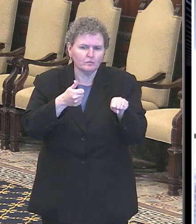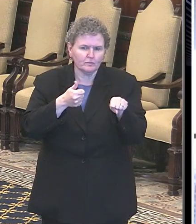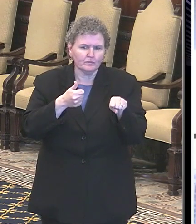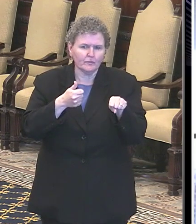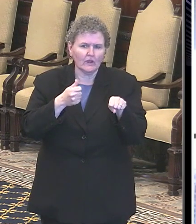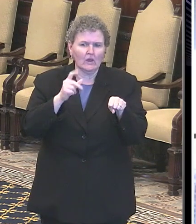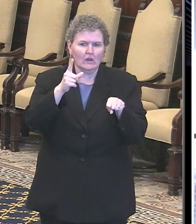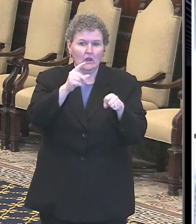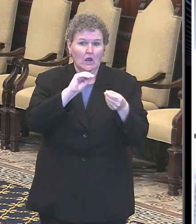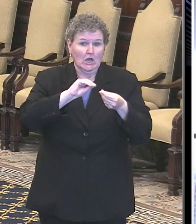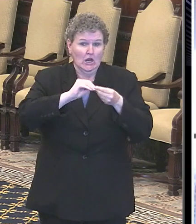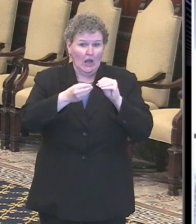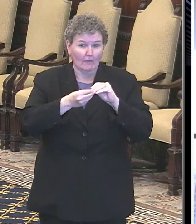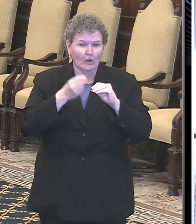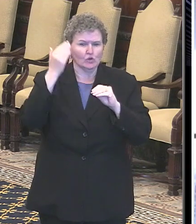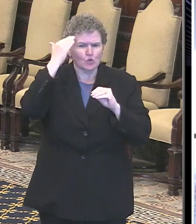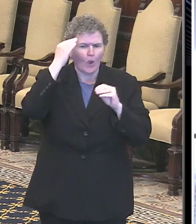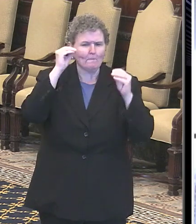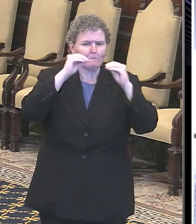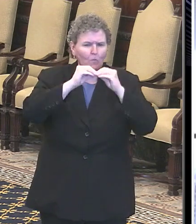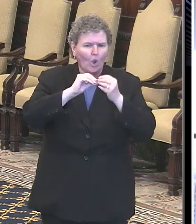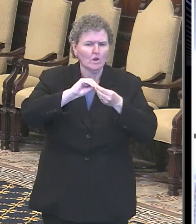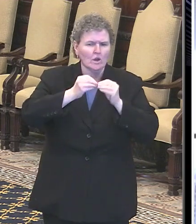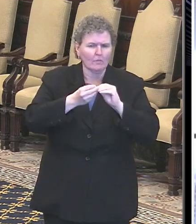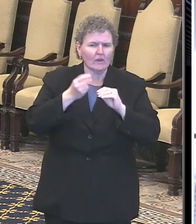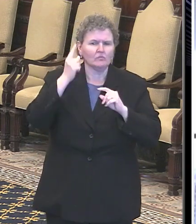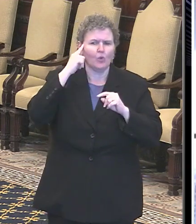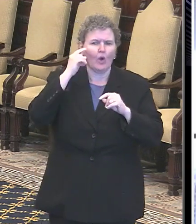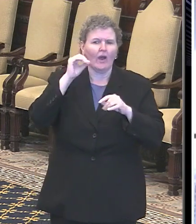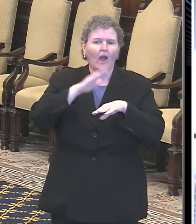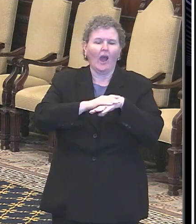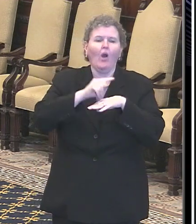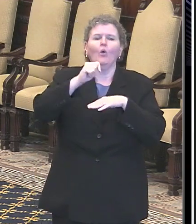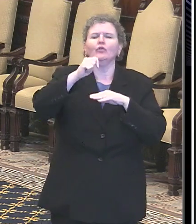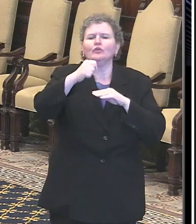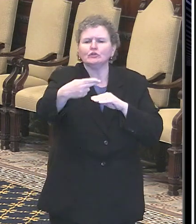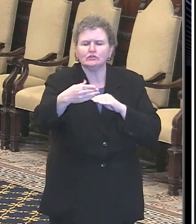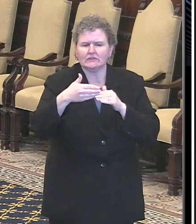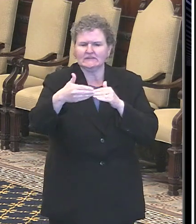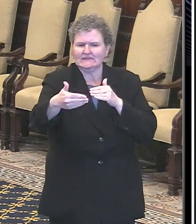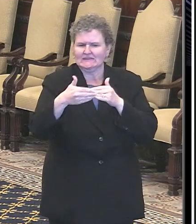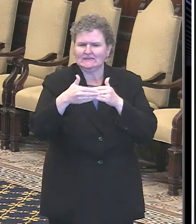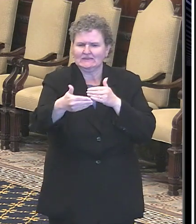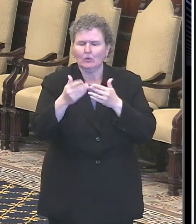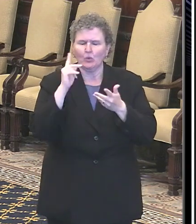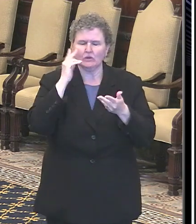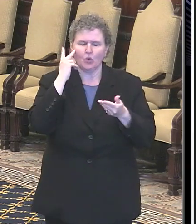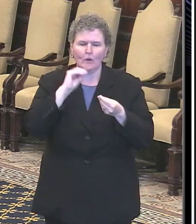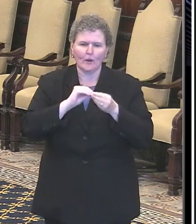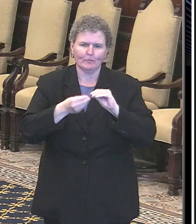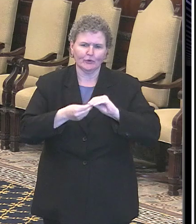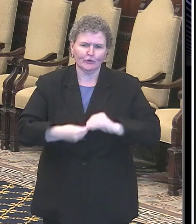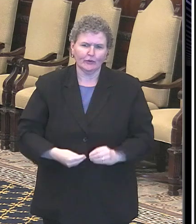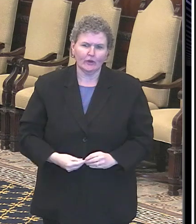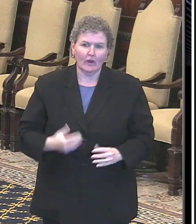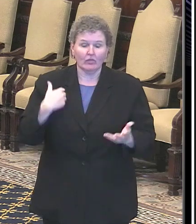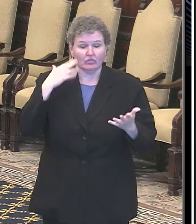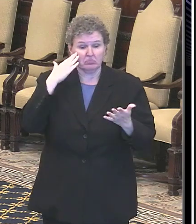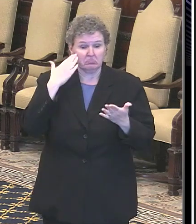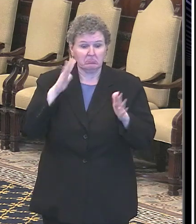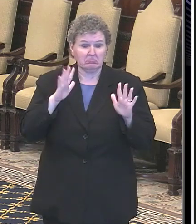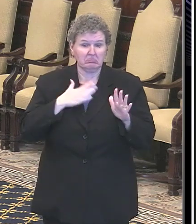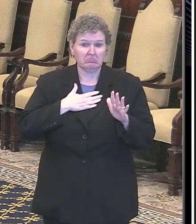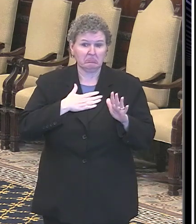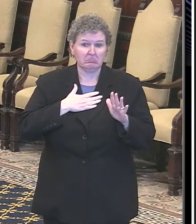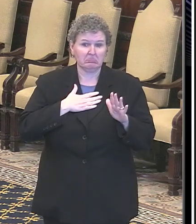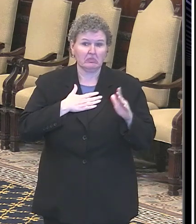on Thursday. But they are not in full effect today. Okay, thanks, Brian. That's all. Thank you,